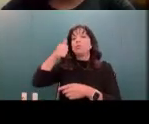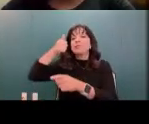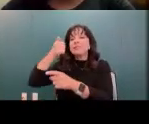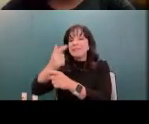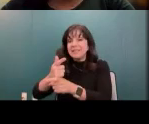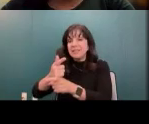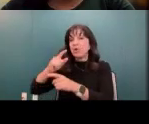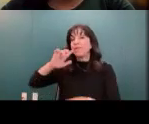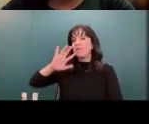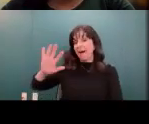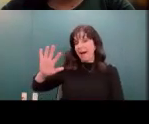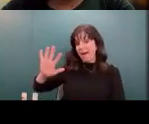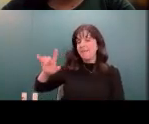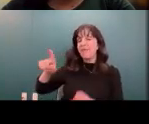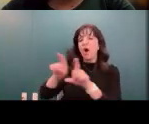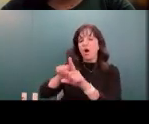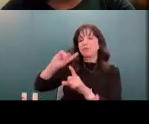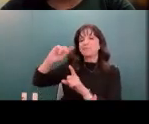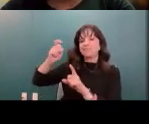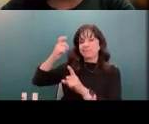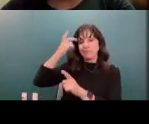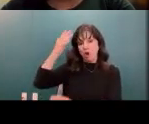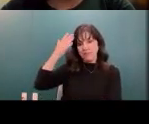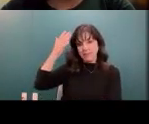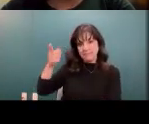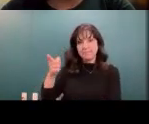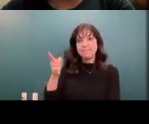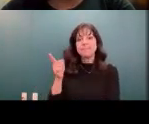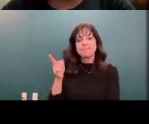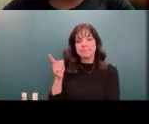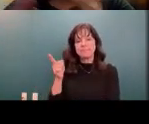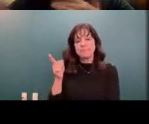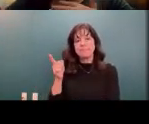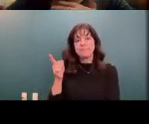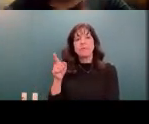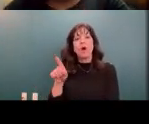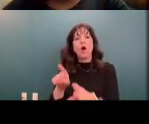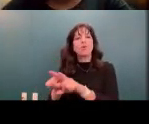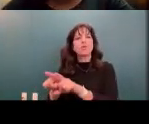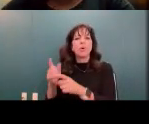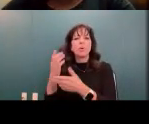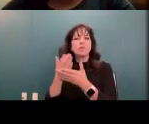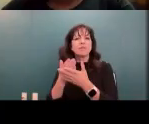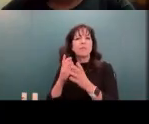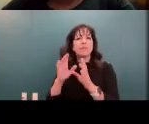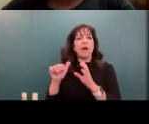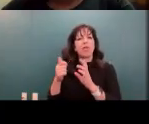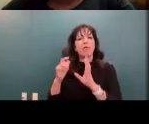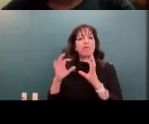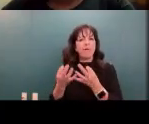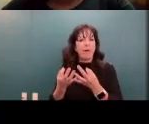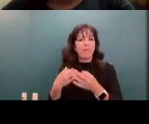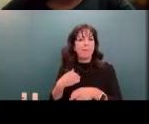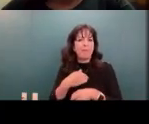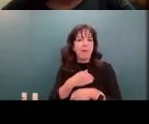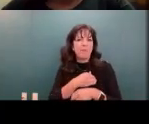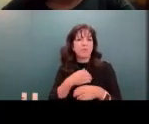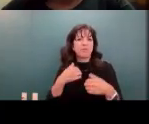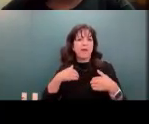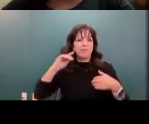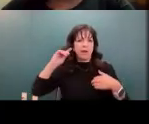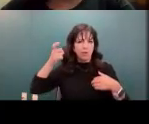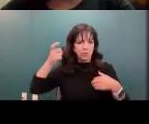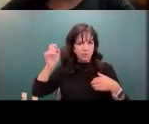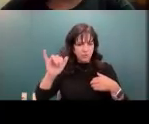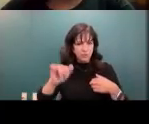is 5, was also diagnosed with autism. And then there's also some other family members who have that diagnosis as